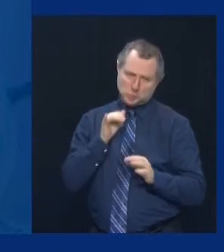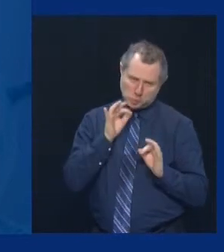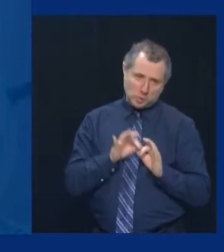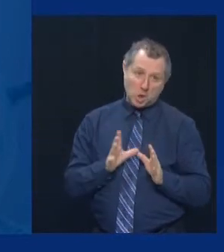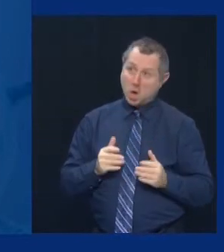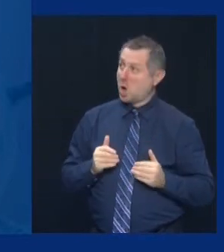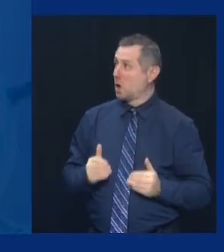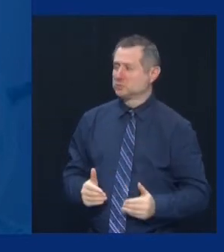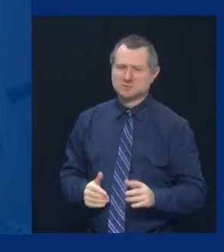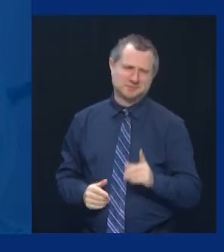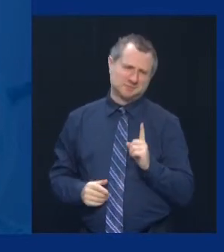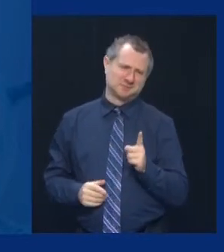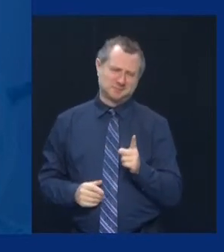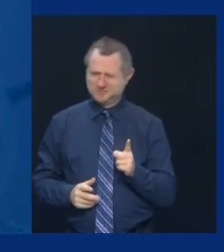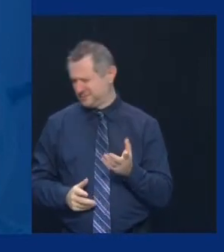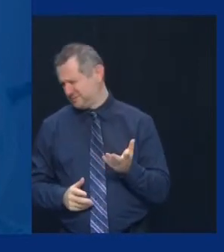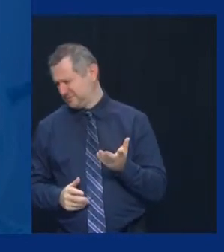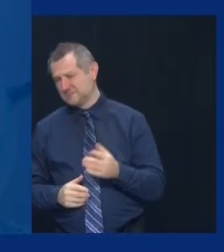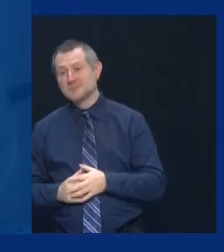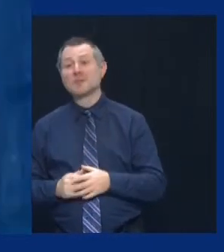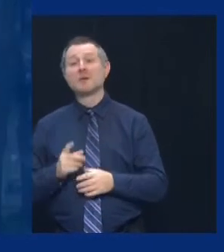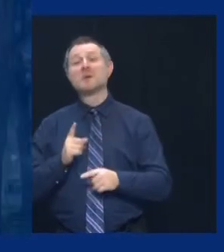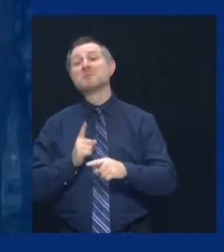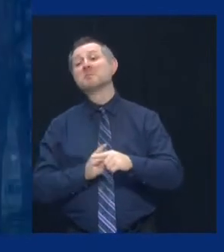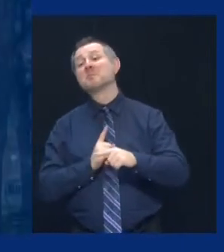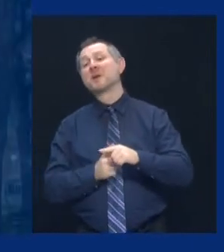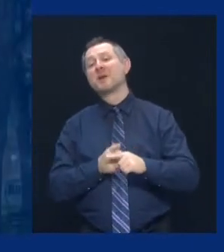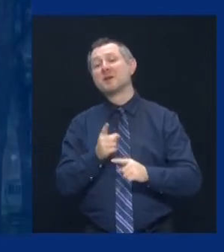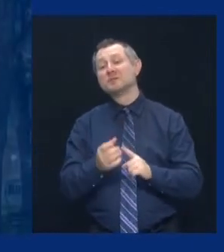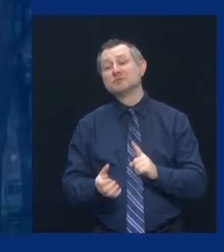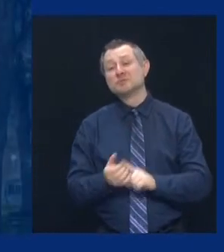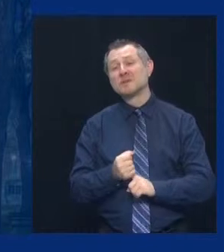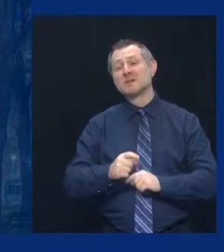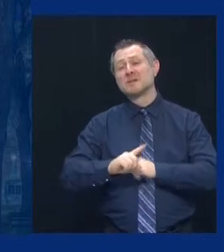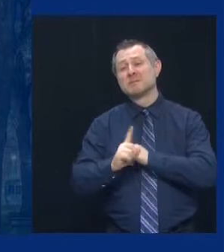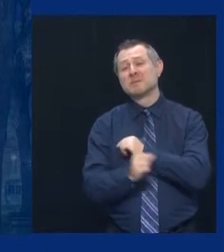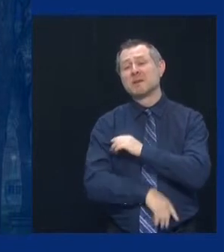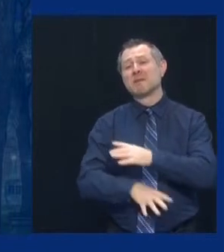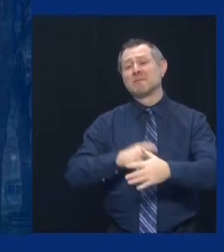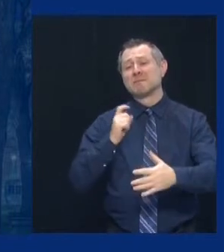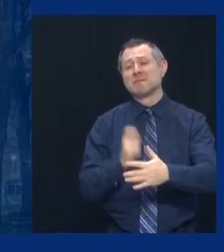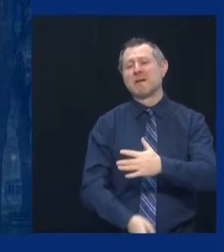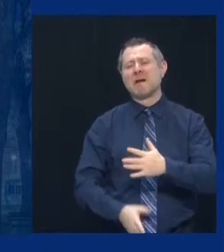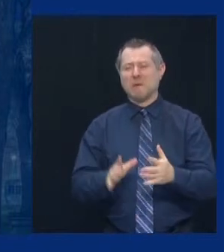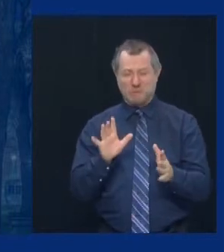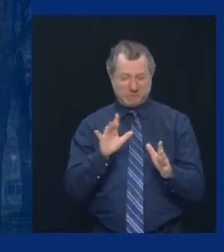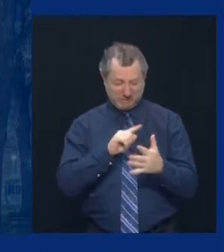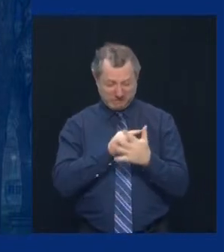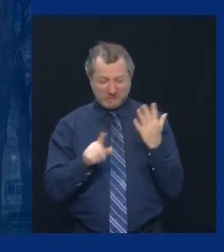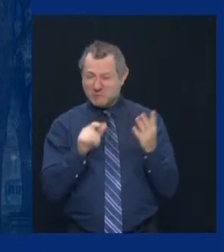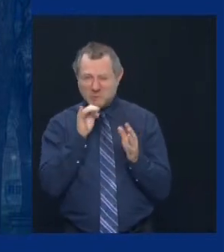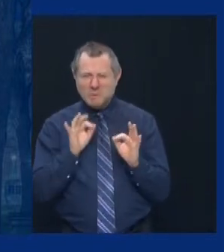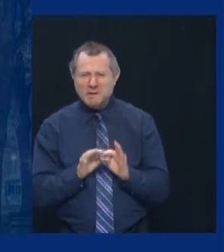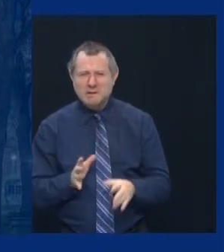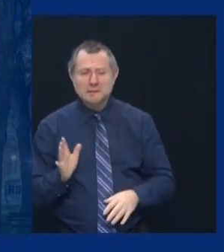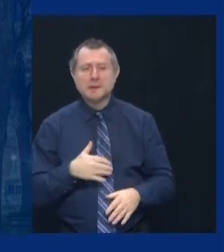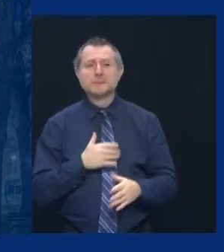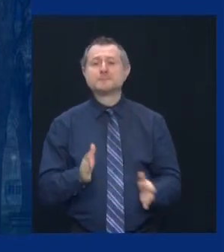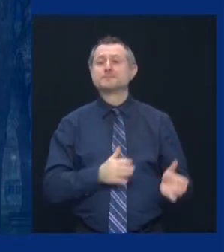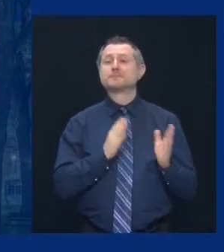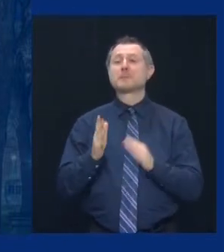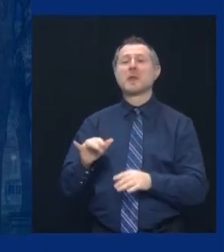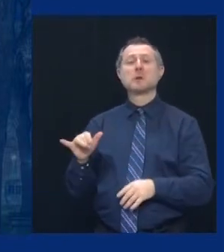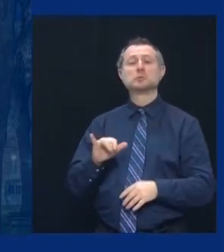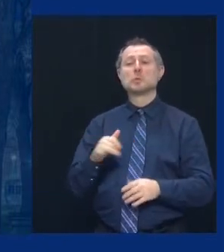as a possible civil and criminal penalty. We're also going to be extending the housing